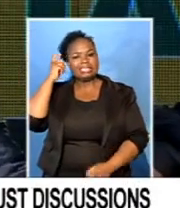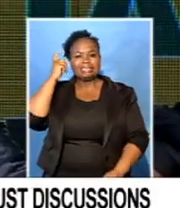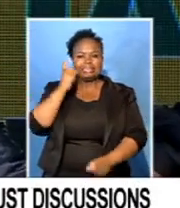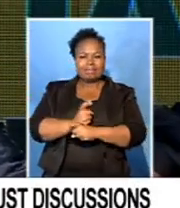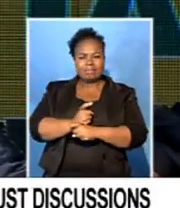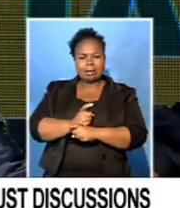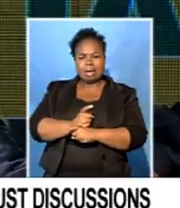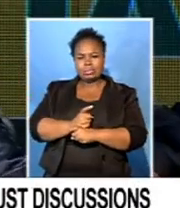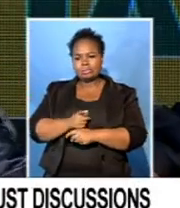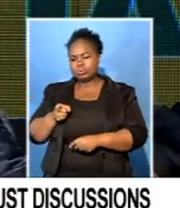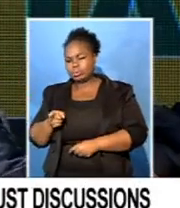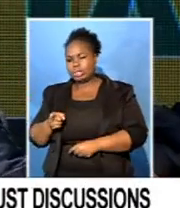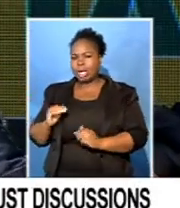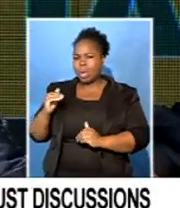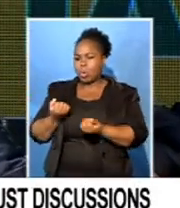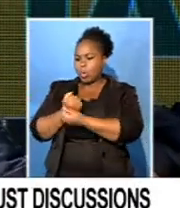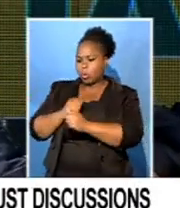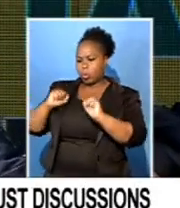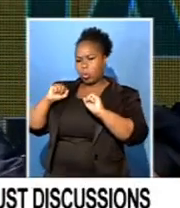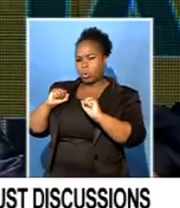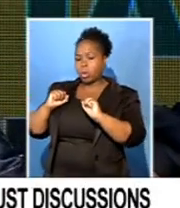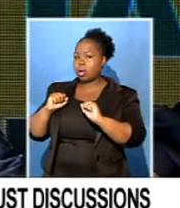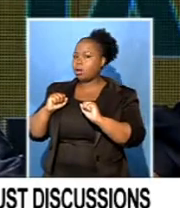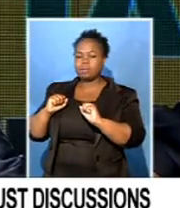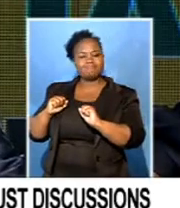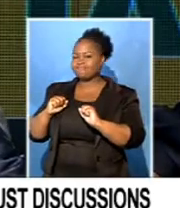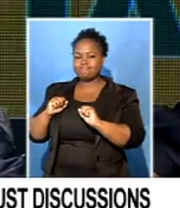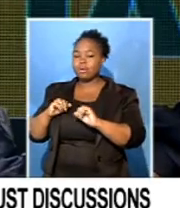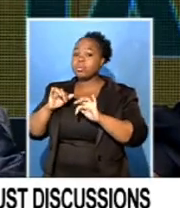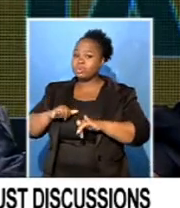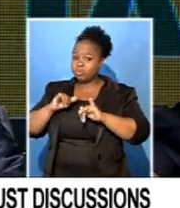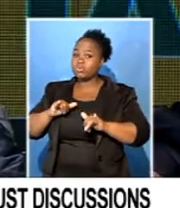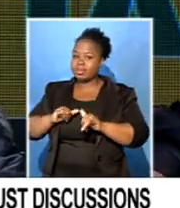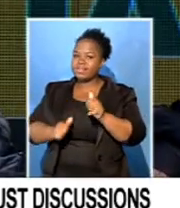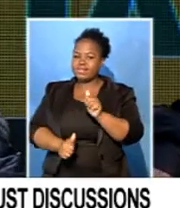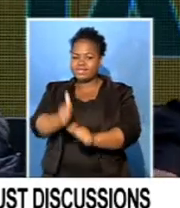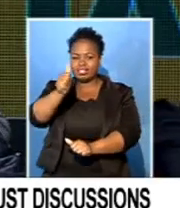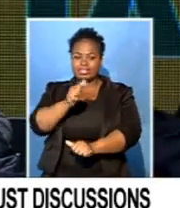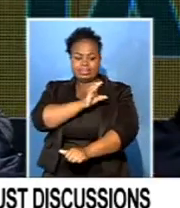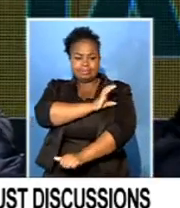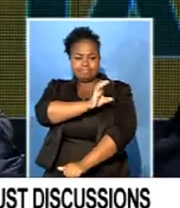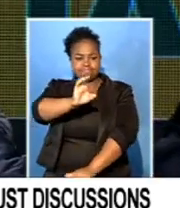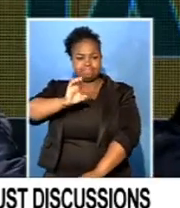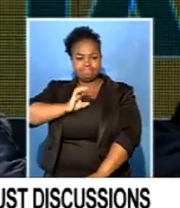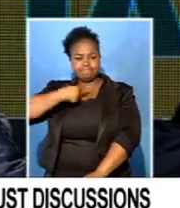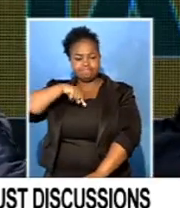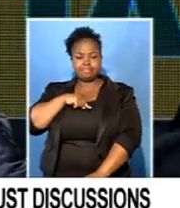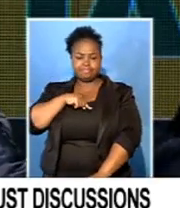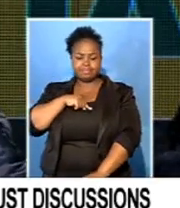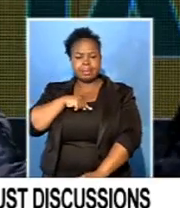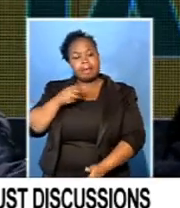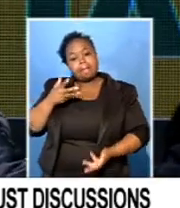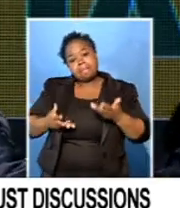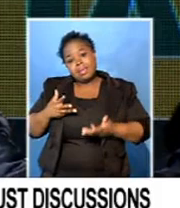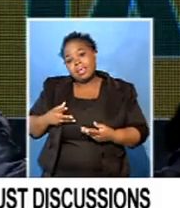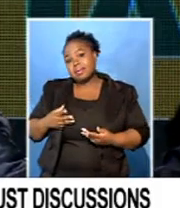a liberation struggle. Wait until you are in power. I might be dead